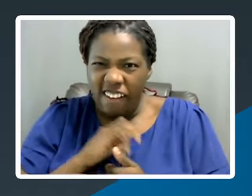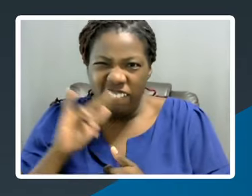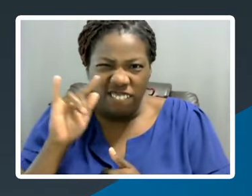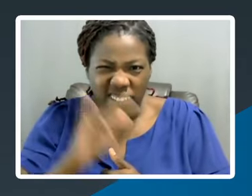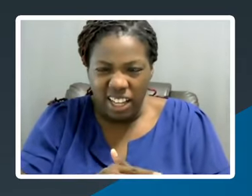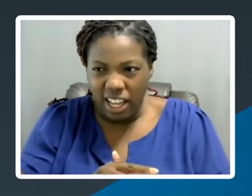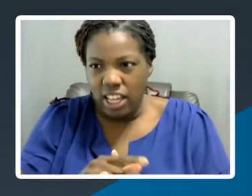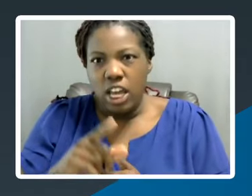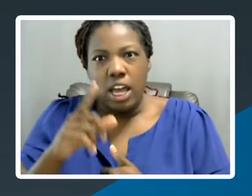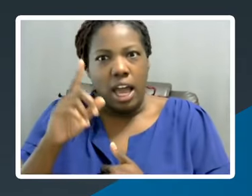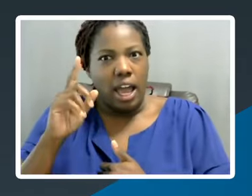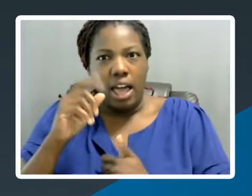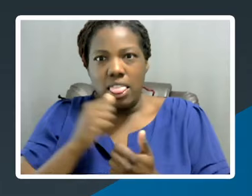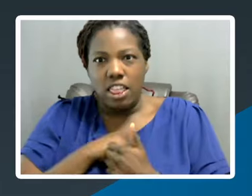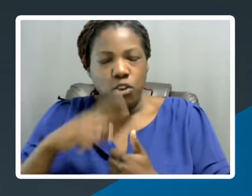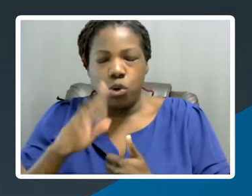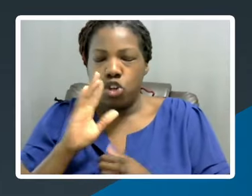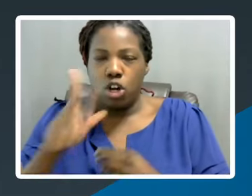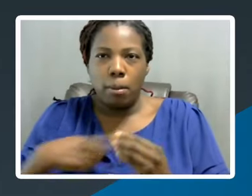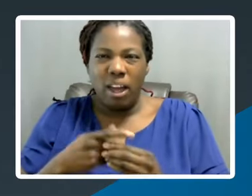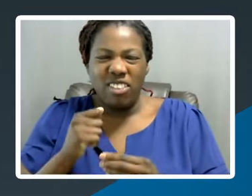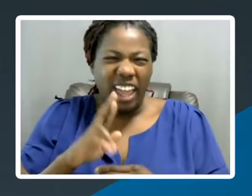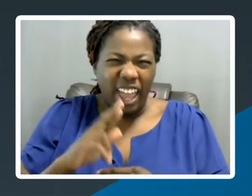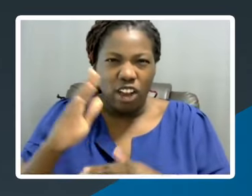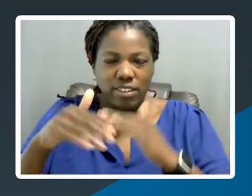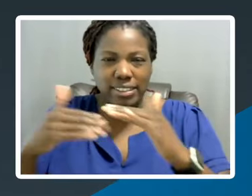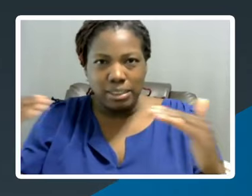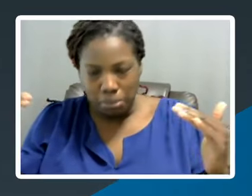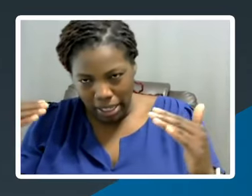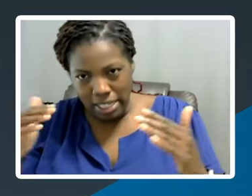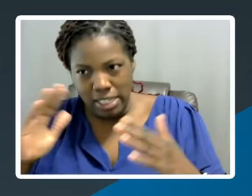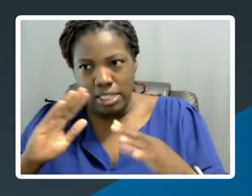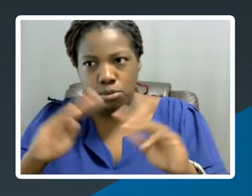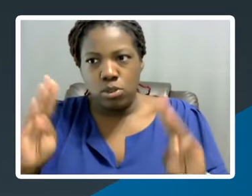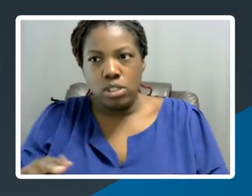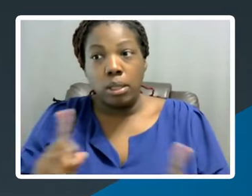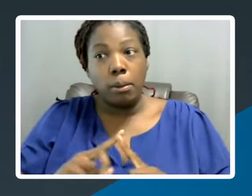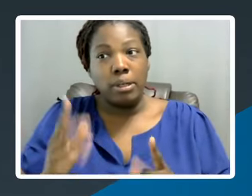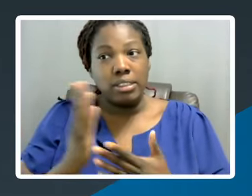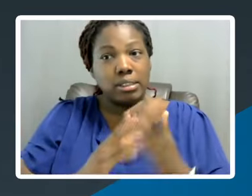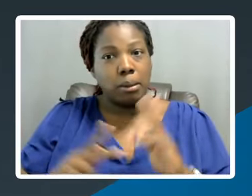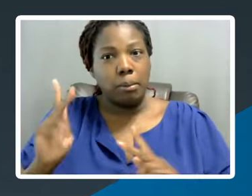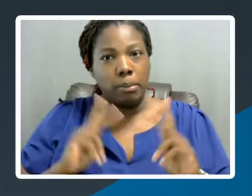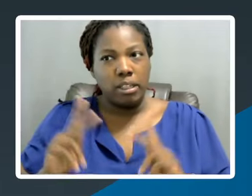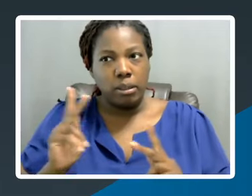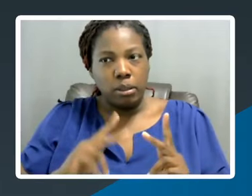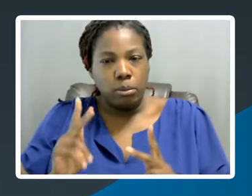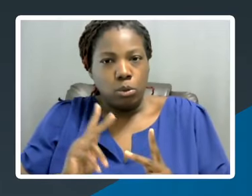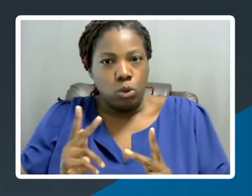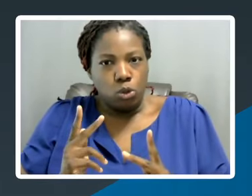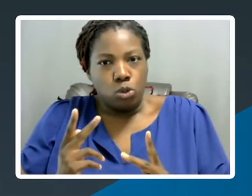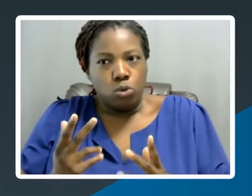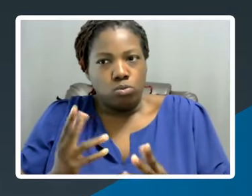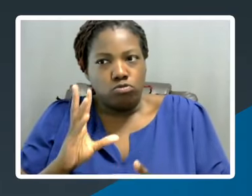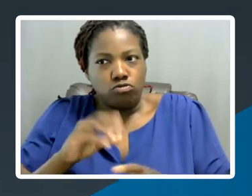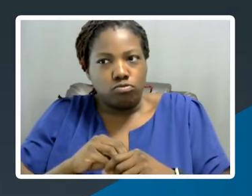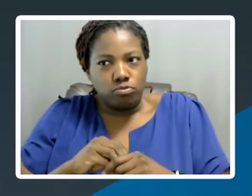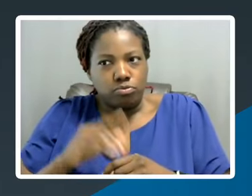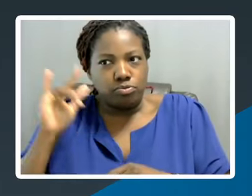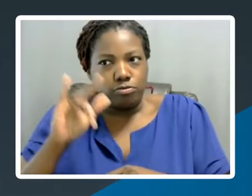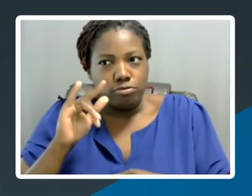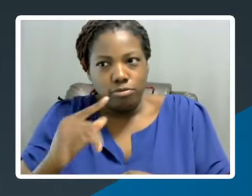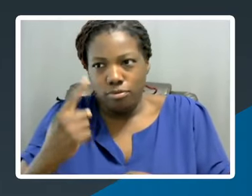about the Air and Space Museum and the Udvar-Hazy Museum is my favorite. But, you know, some people go to a plane and they're like, hey, this is magic. It flies